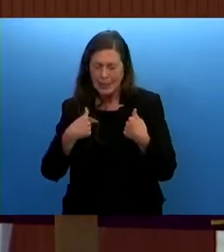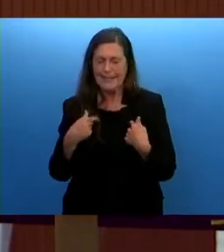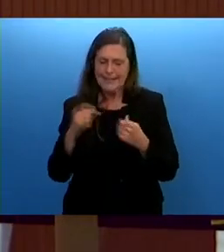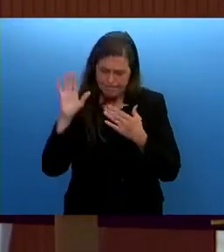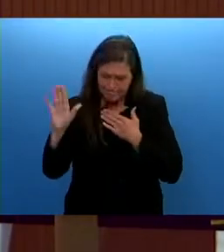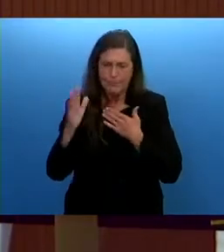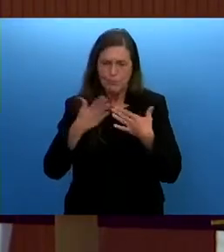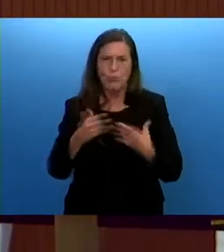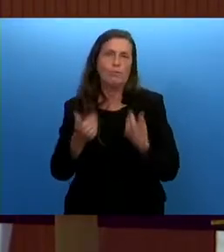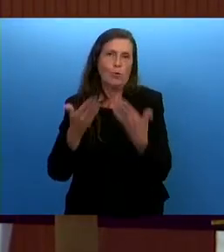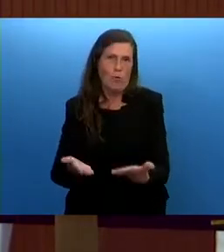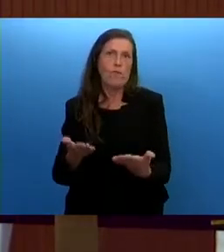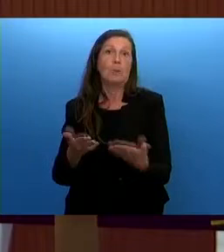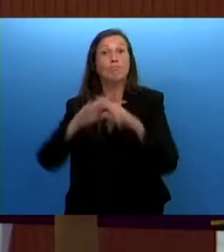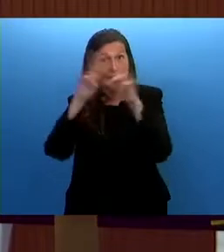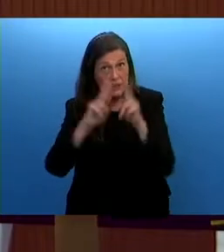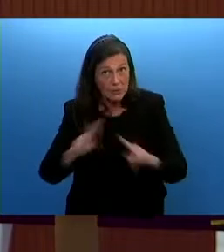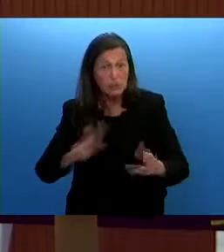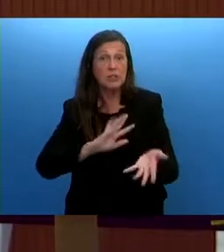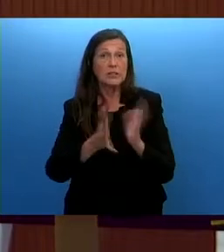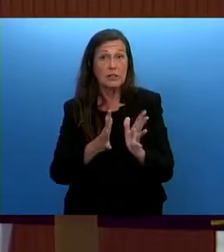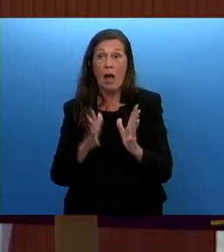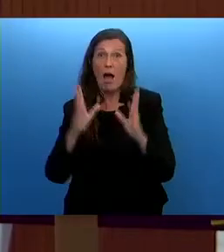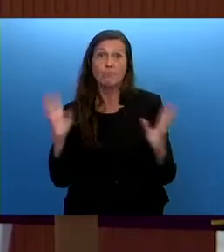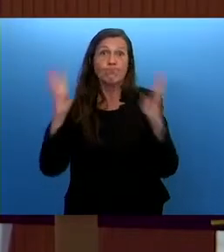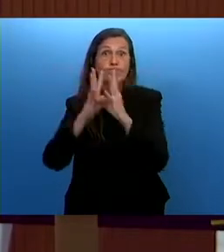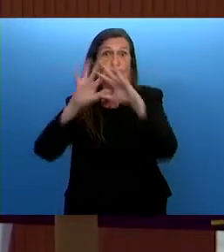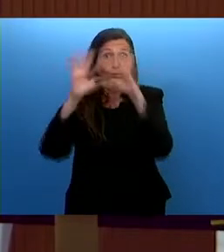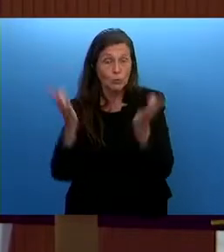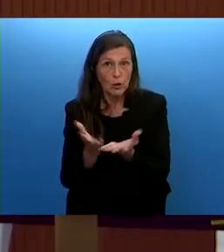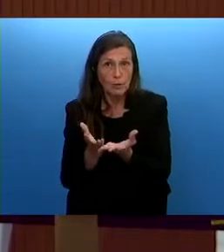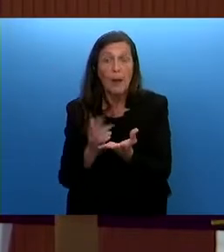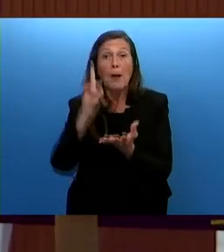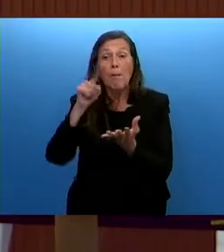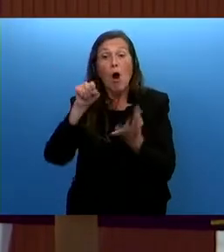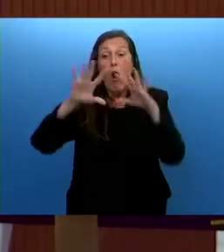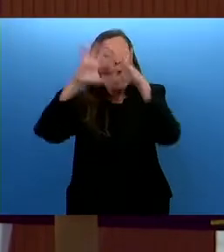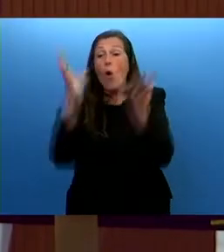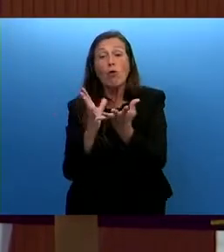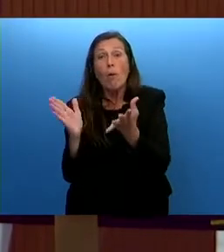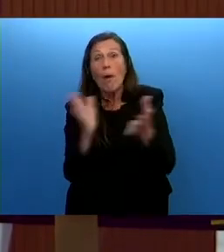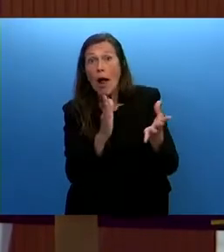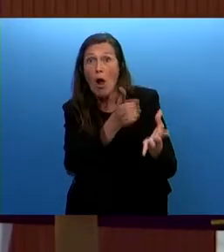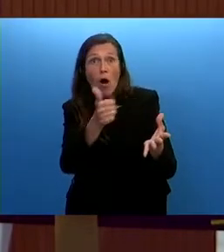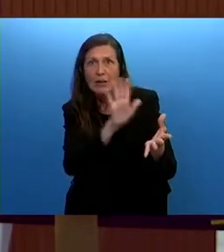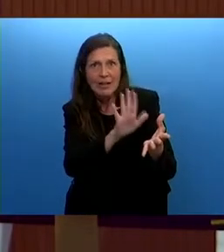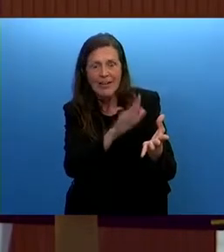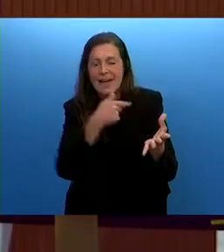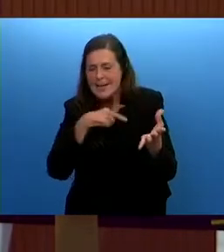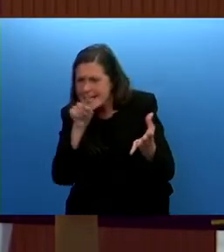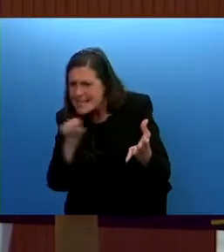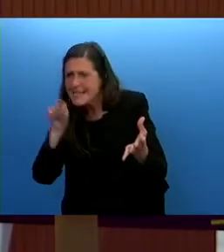sign in the meetings, even beyond the global and regional platform meetings, that we are